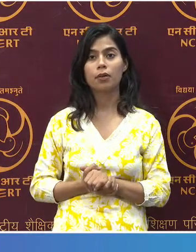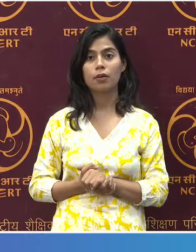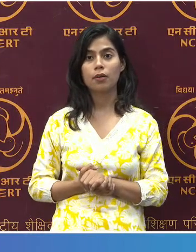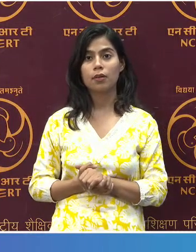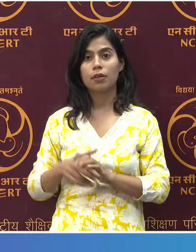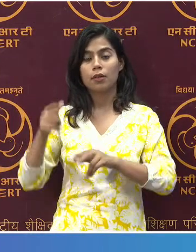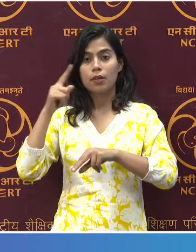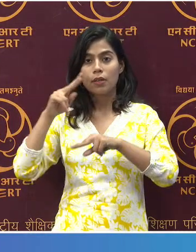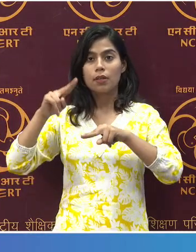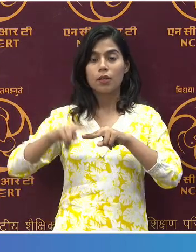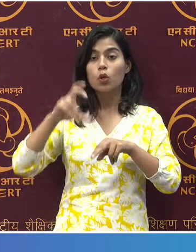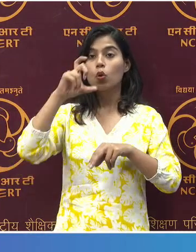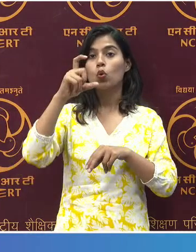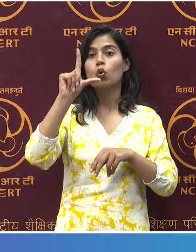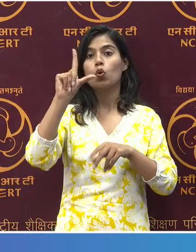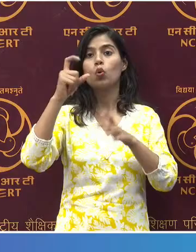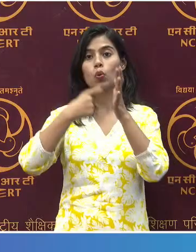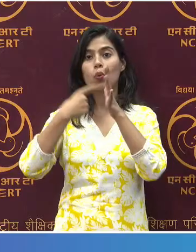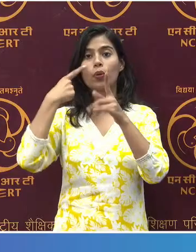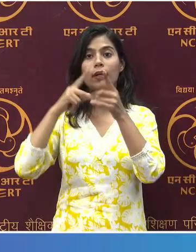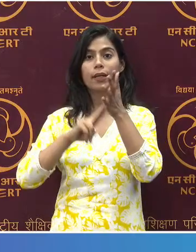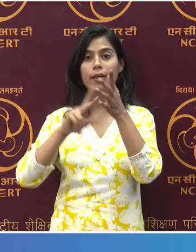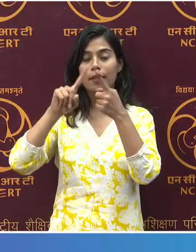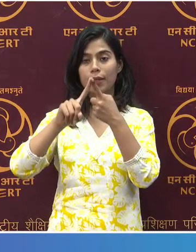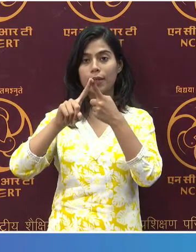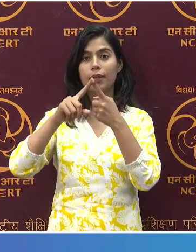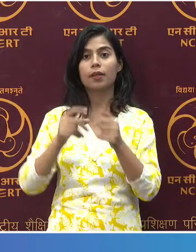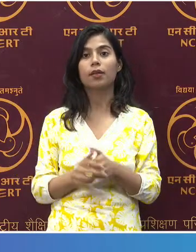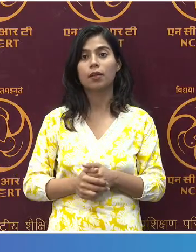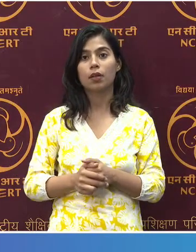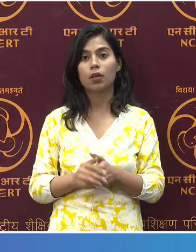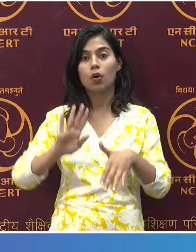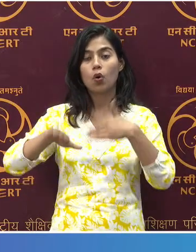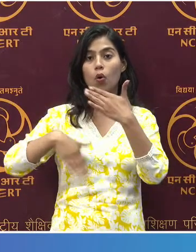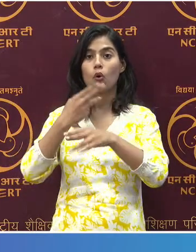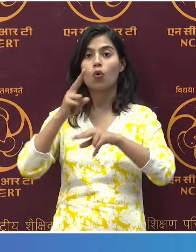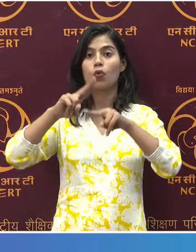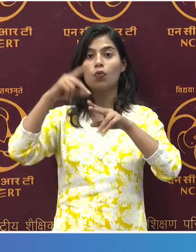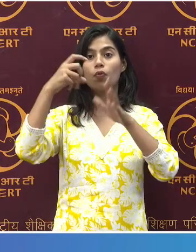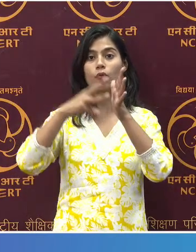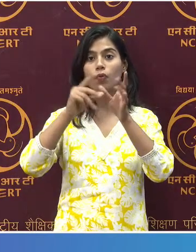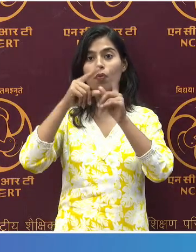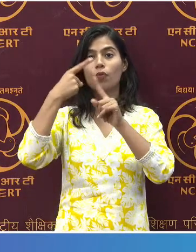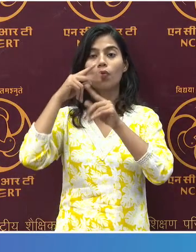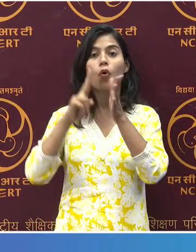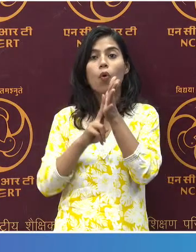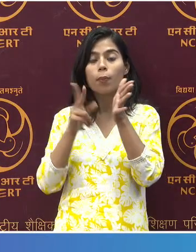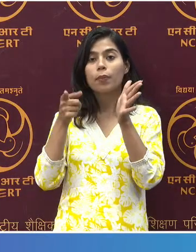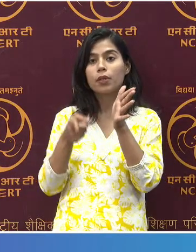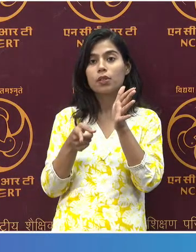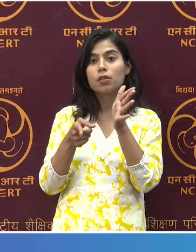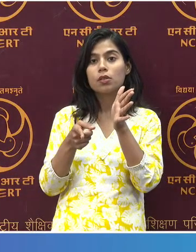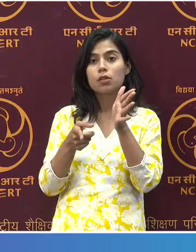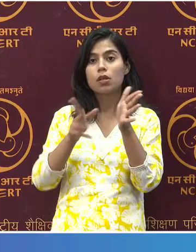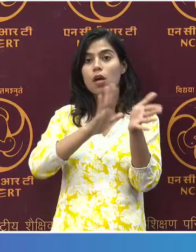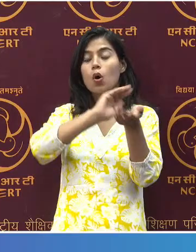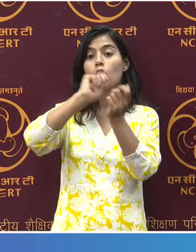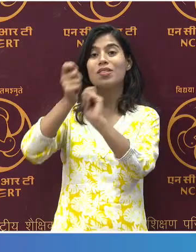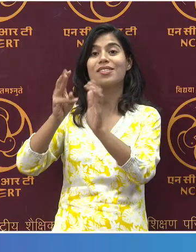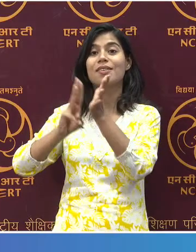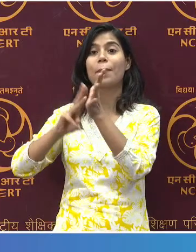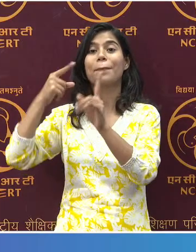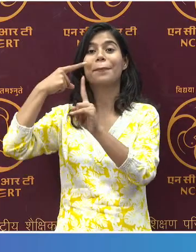be take place by chlorine, and formation of HCl molecule will take place along with the formation of methyl